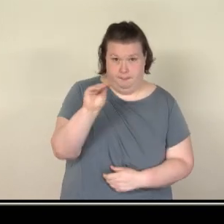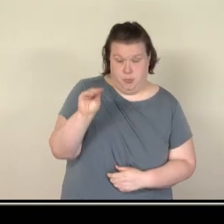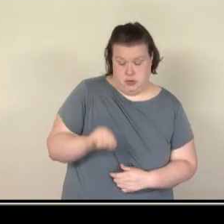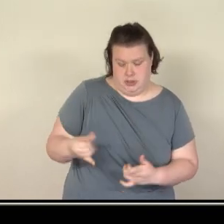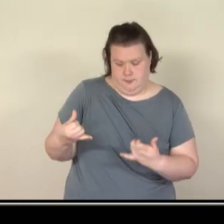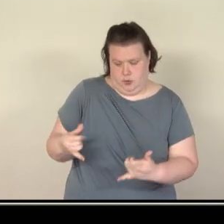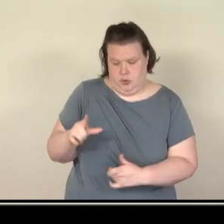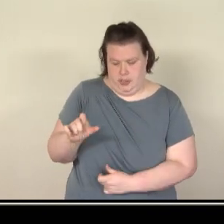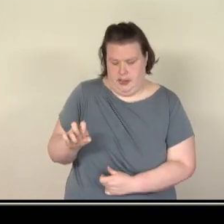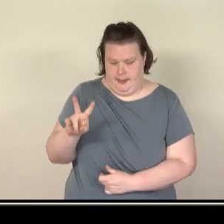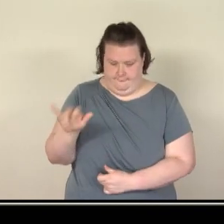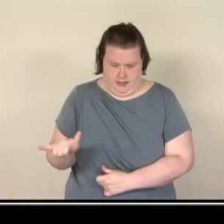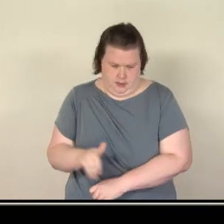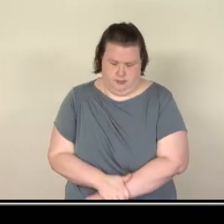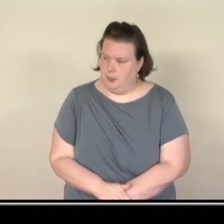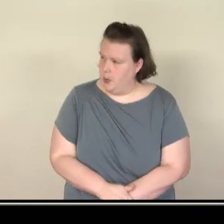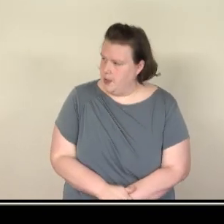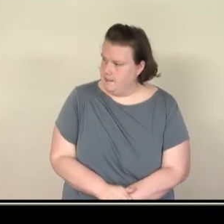current levy.